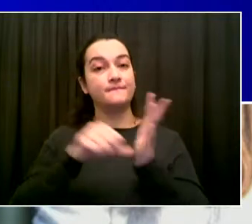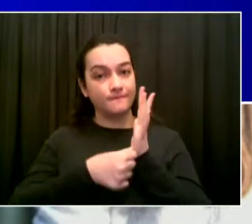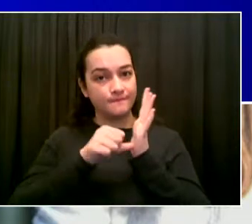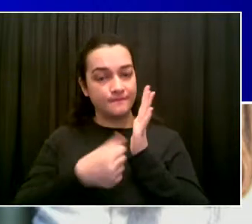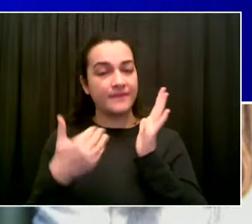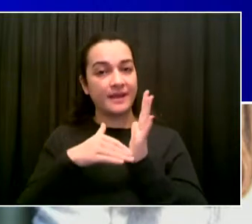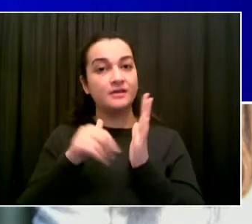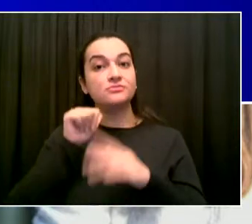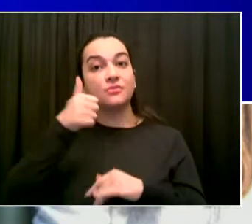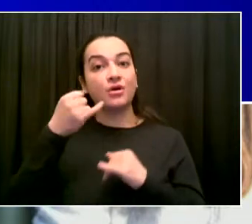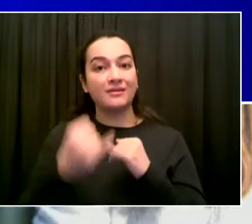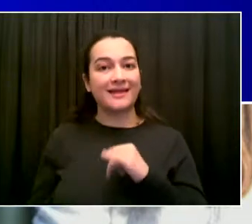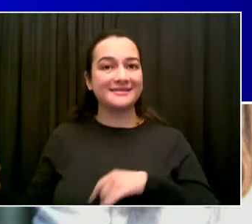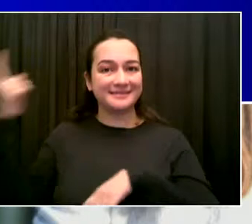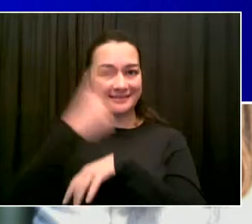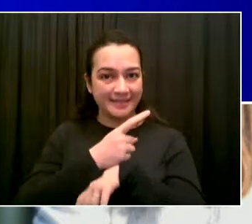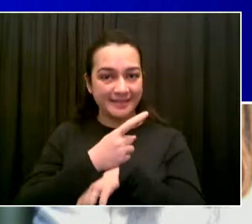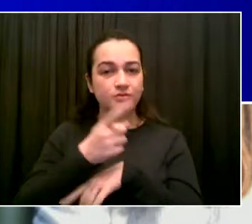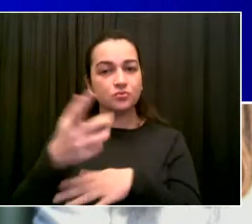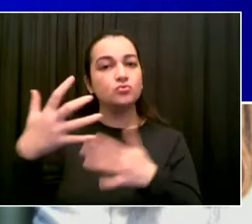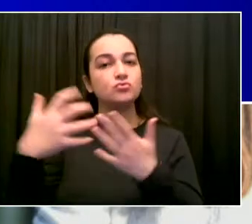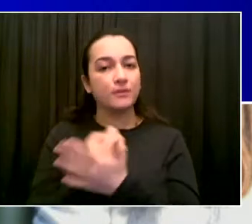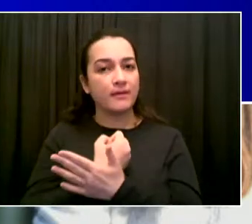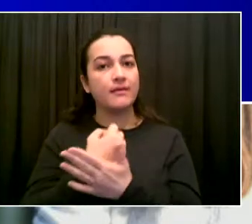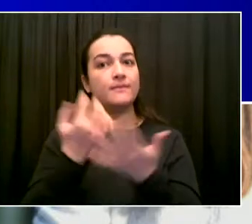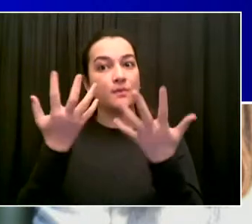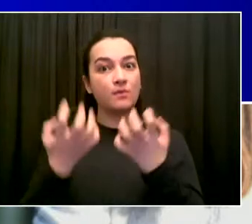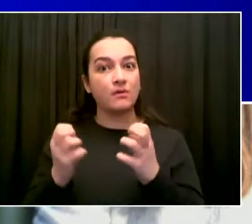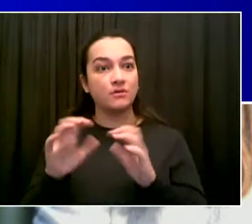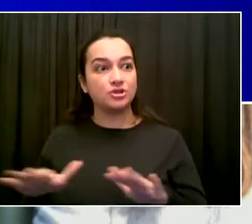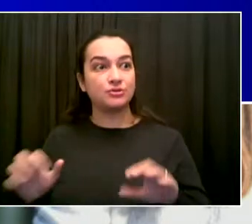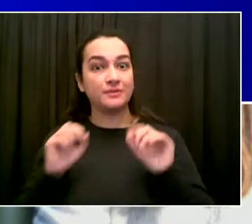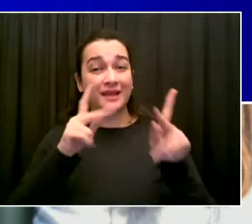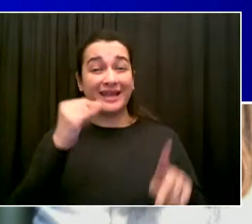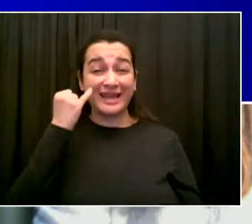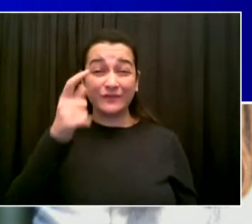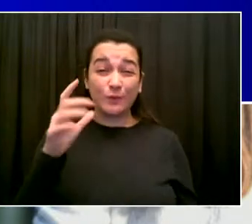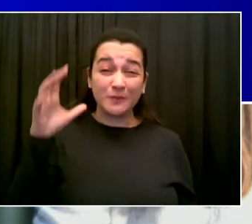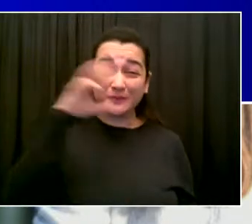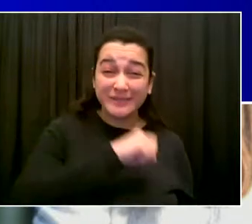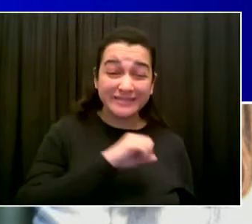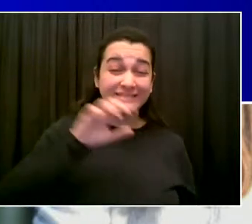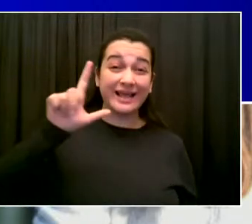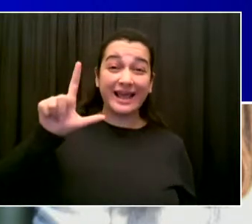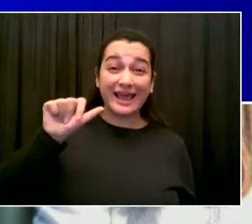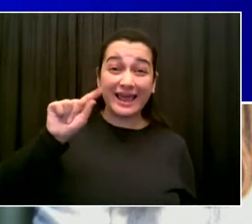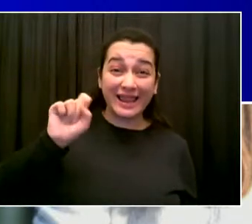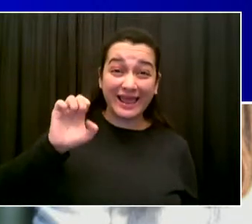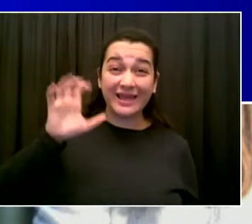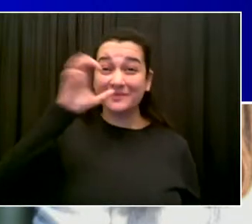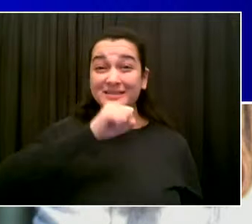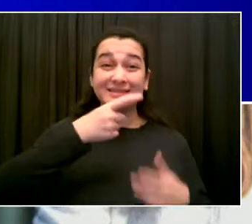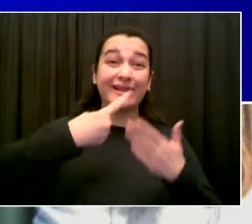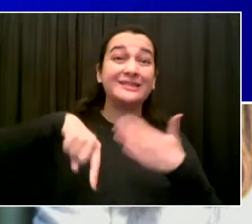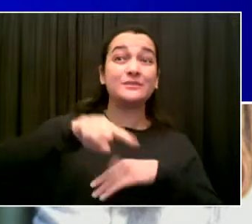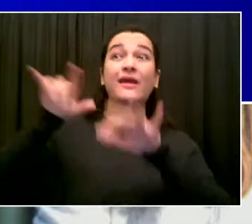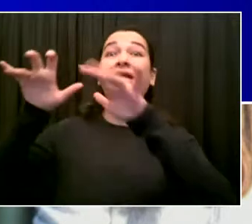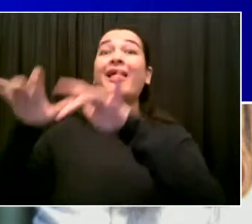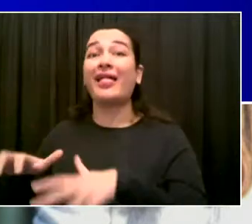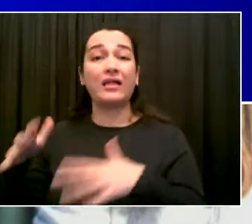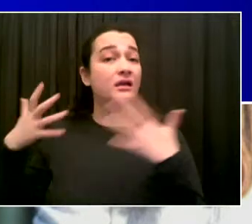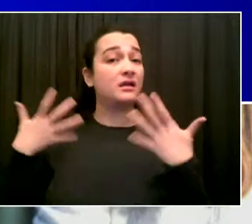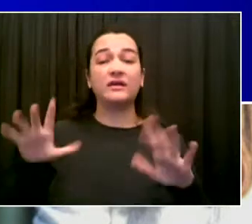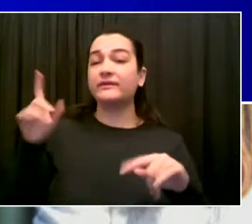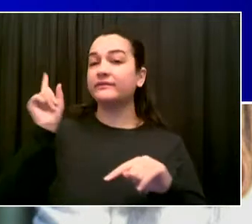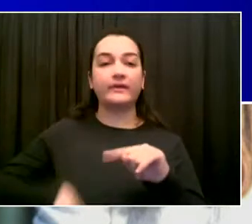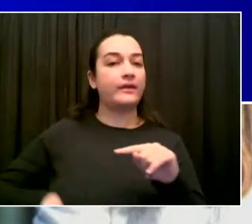clear with parents. Till the end of the day, tomorrow, Friday, this should be the last chance to opt in for this